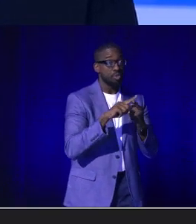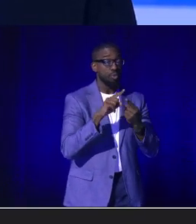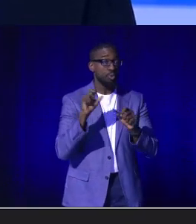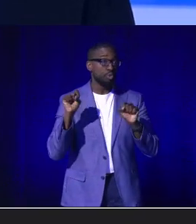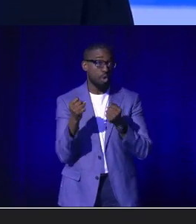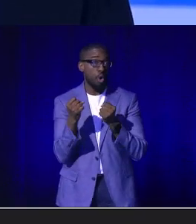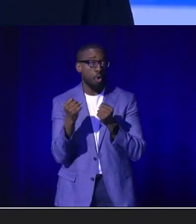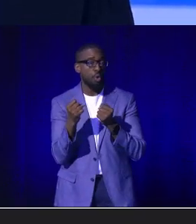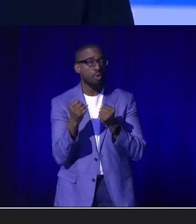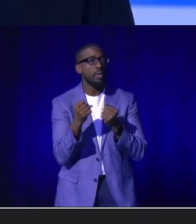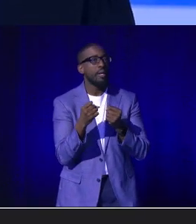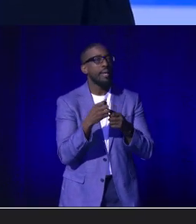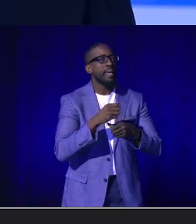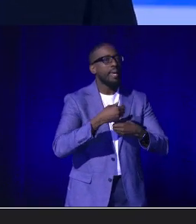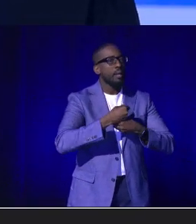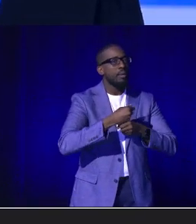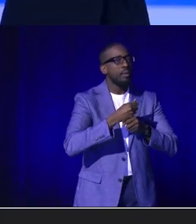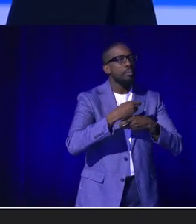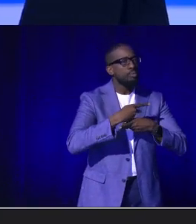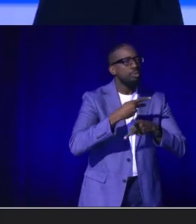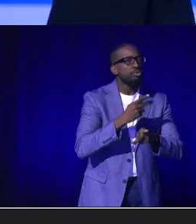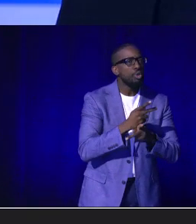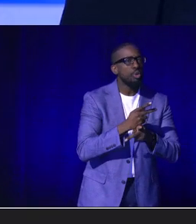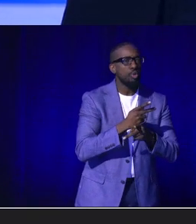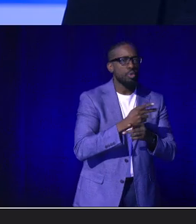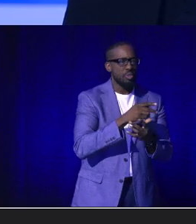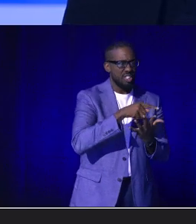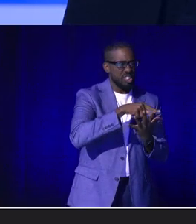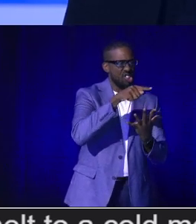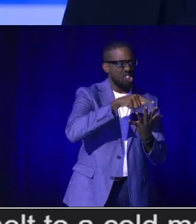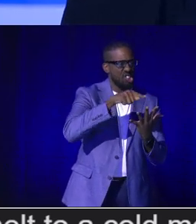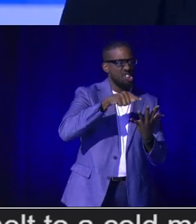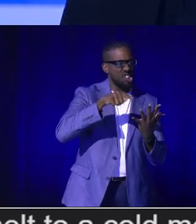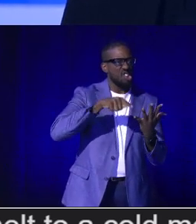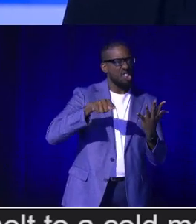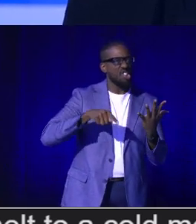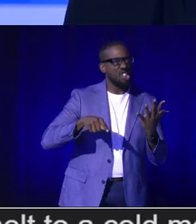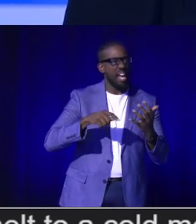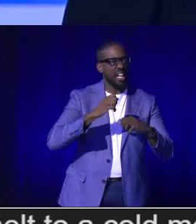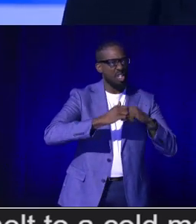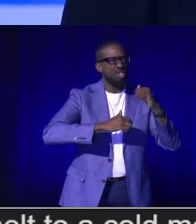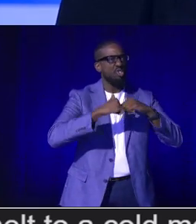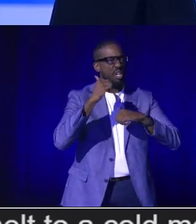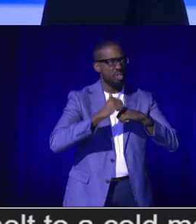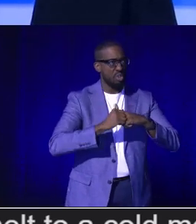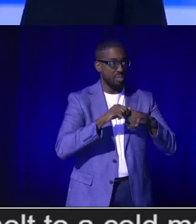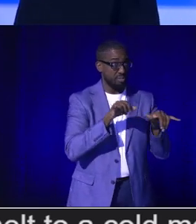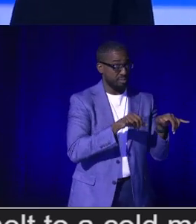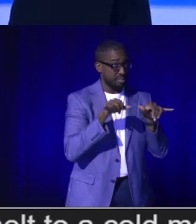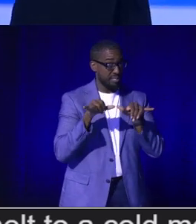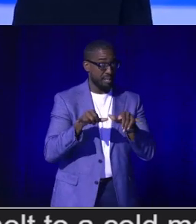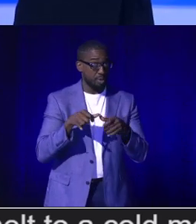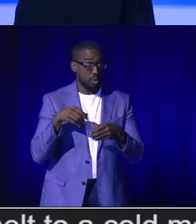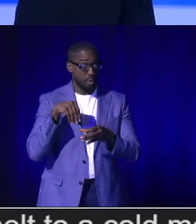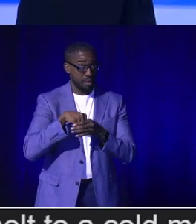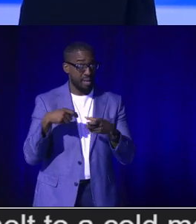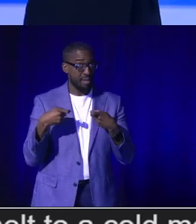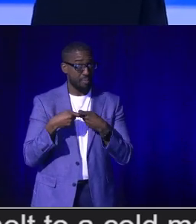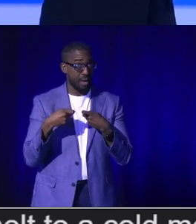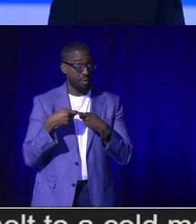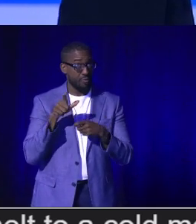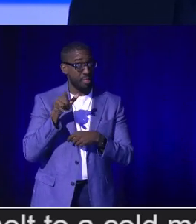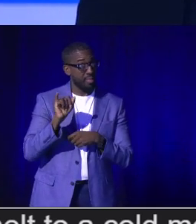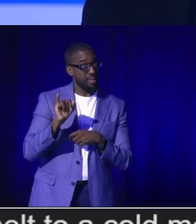produces jagged dendritic structures, could we have a similar phenomenon within batteries, where when we are